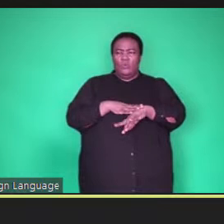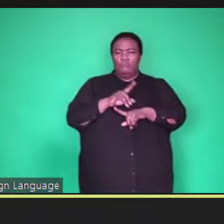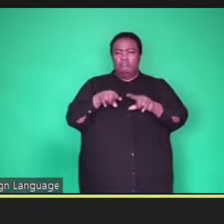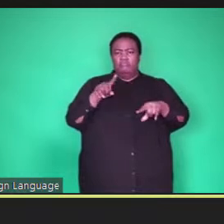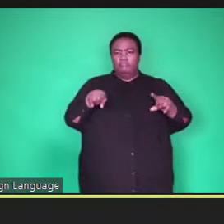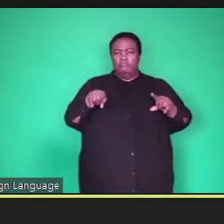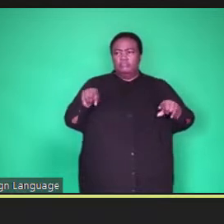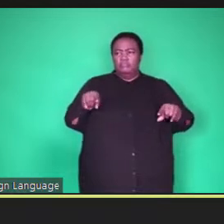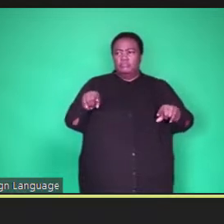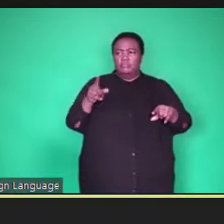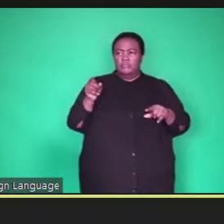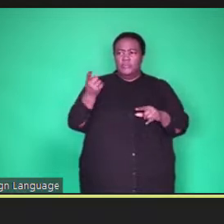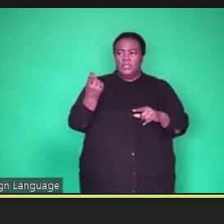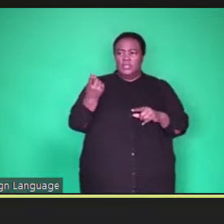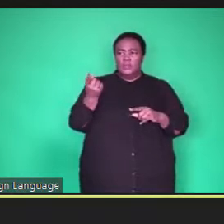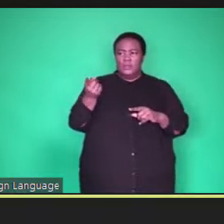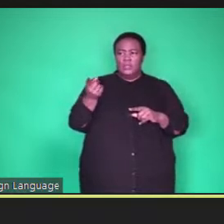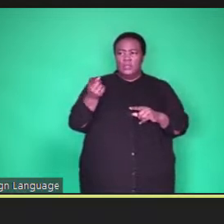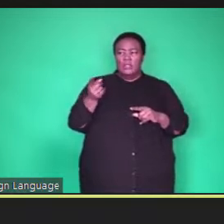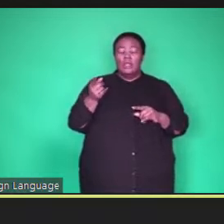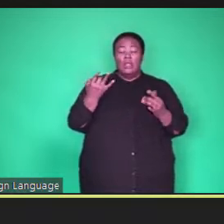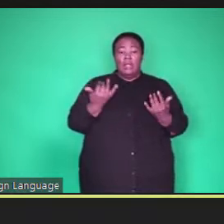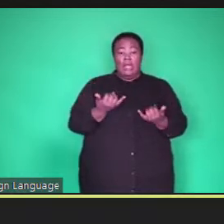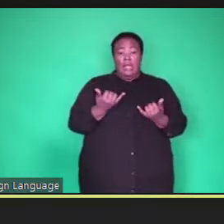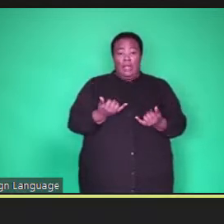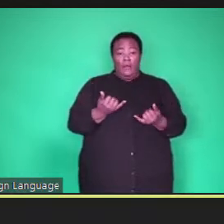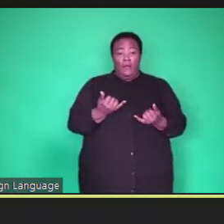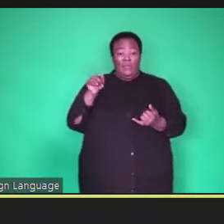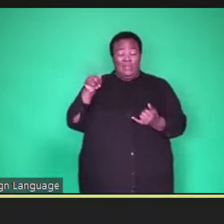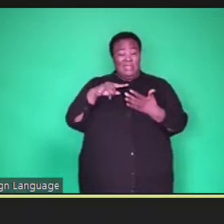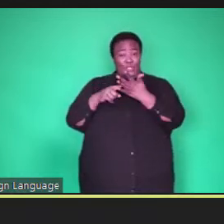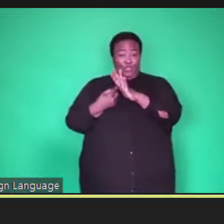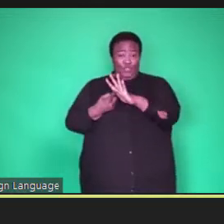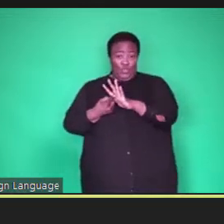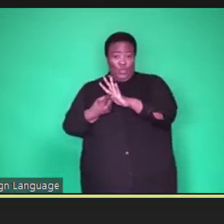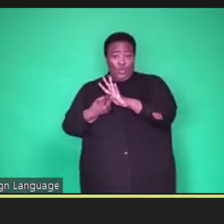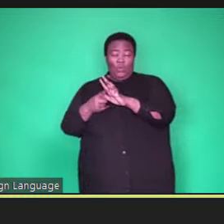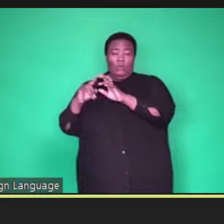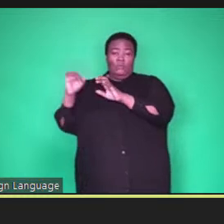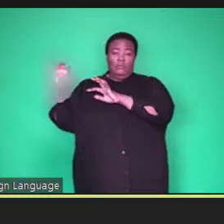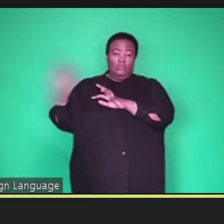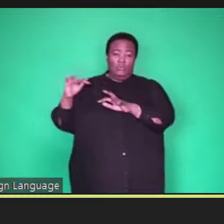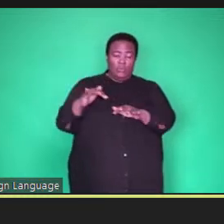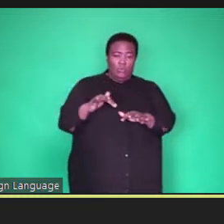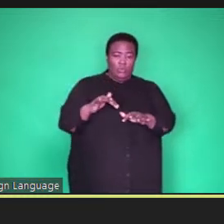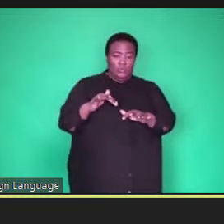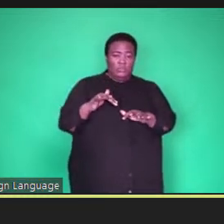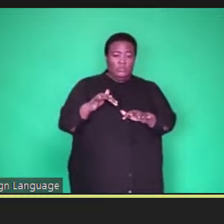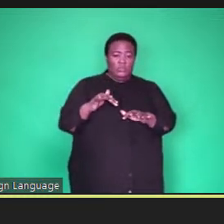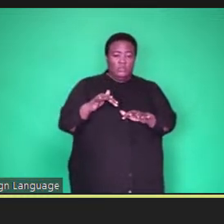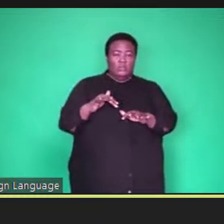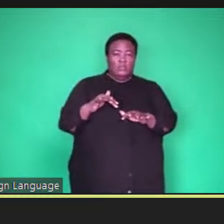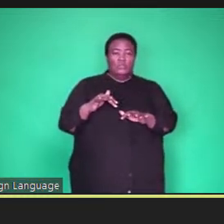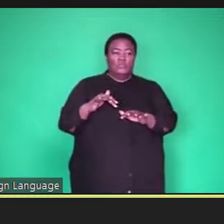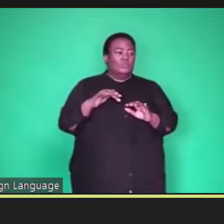Here's one of them. Now, when it comes, this is showing flows into and out of core